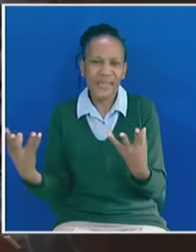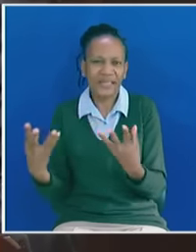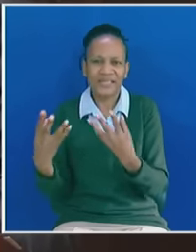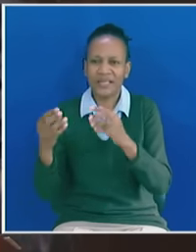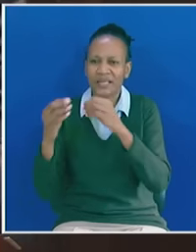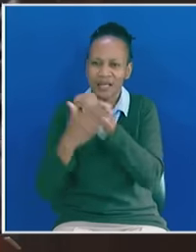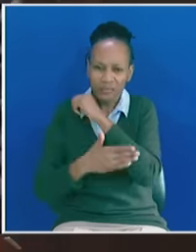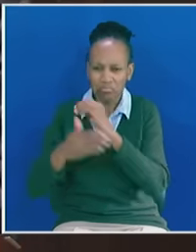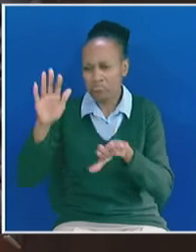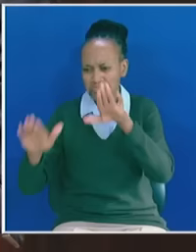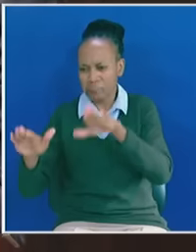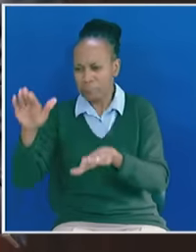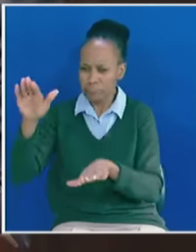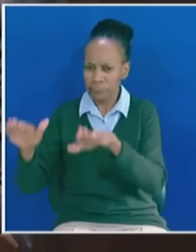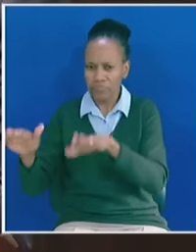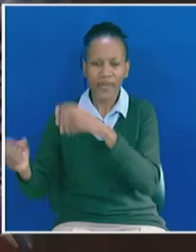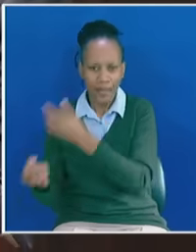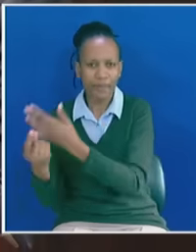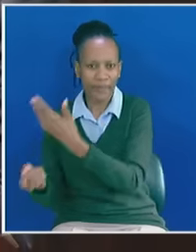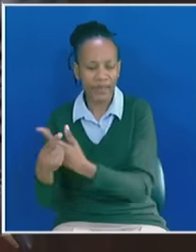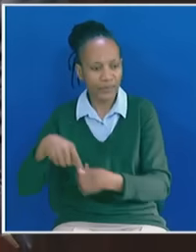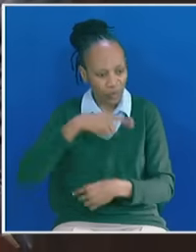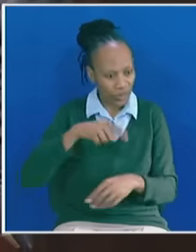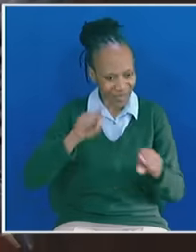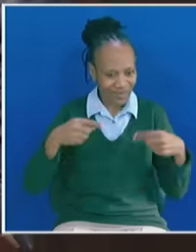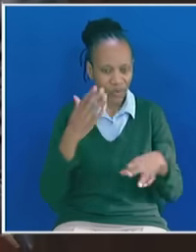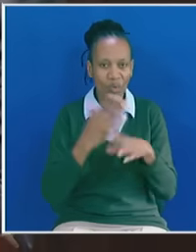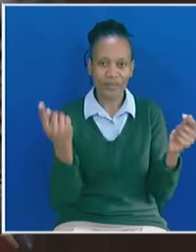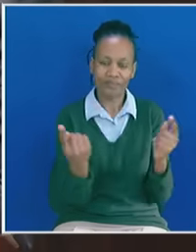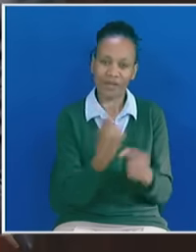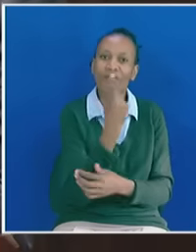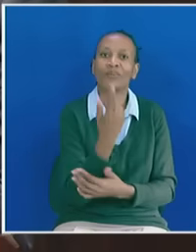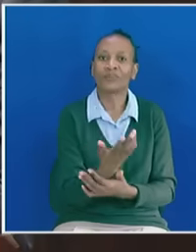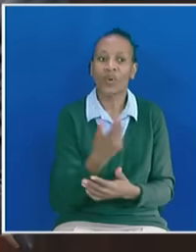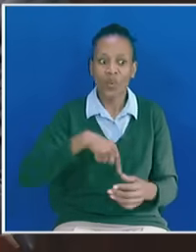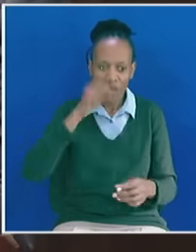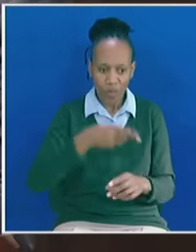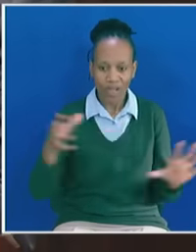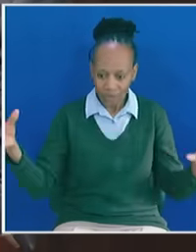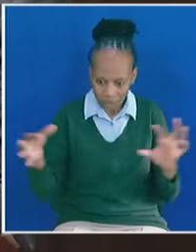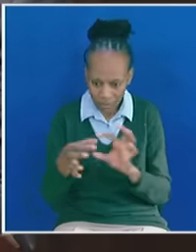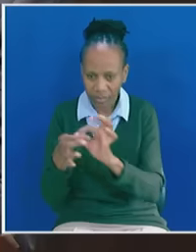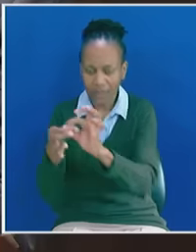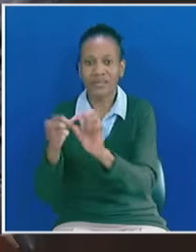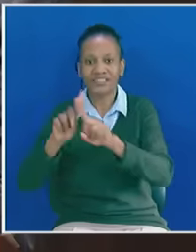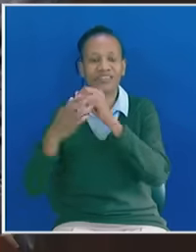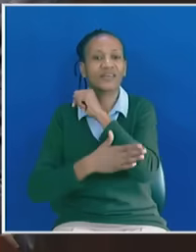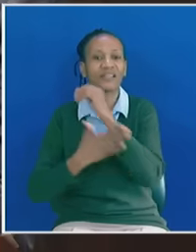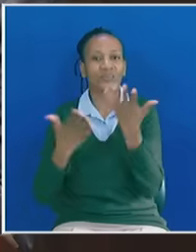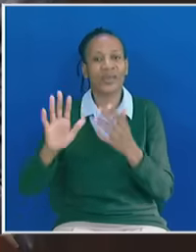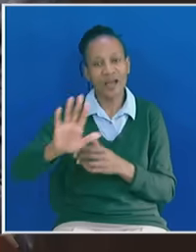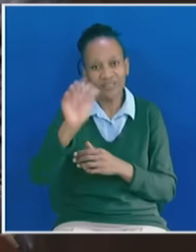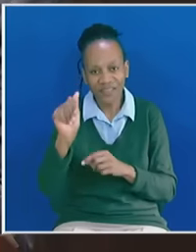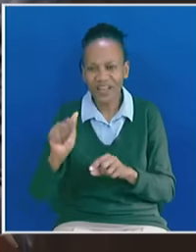continental instability. We remain committed to continuing cooperation with our counterparts in the continent and the